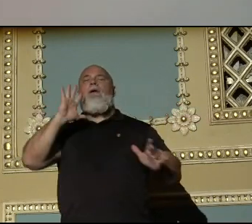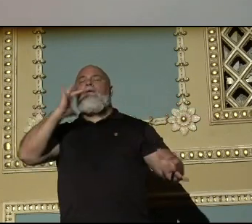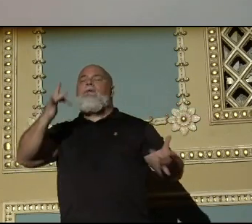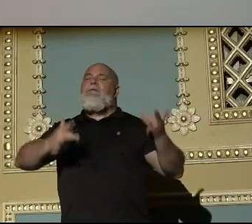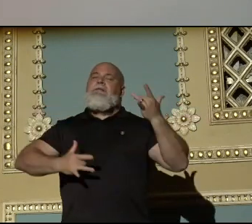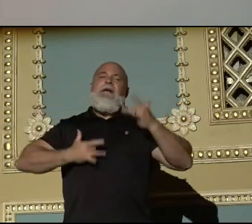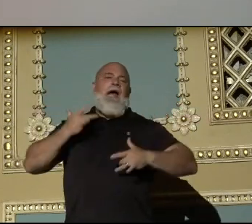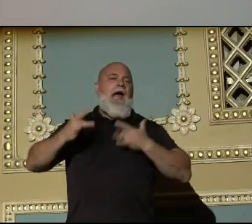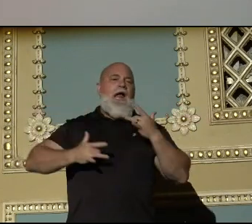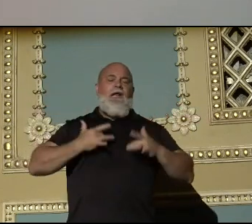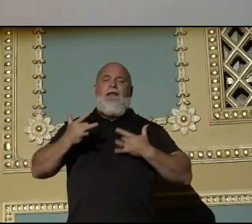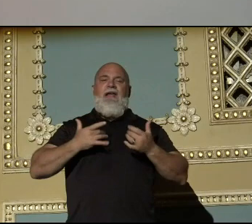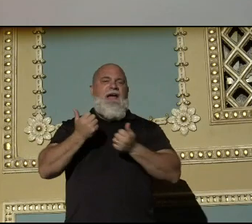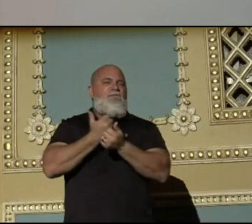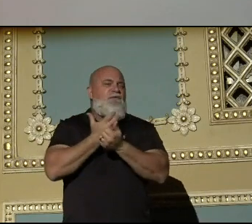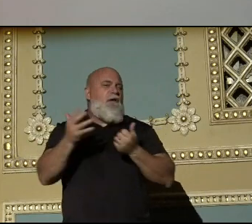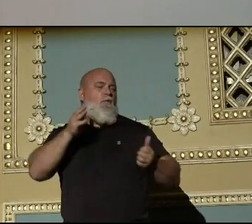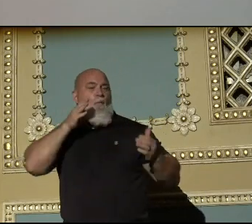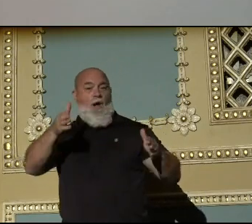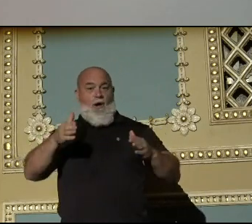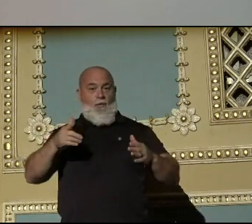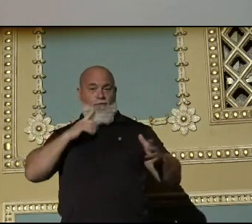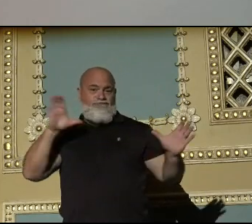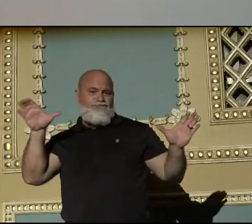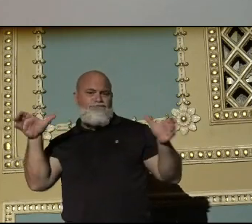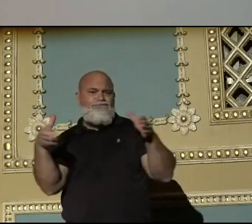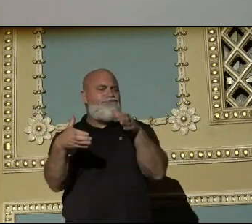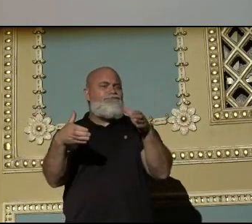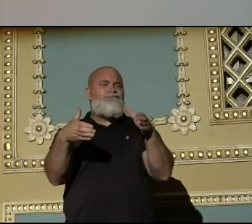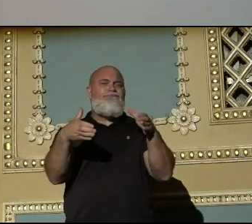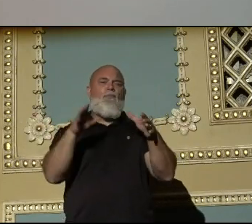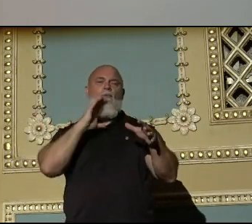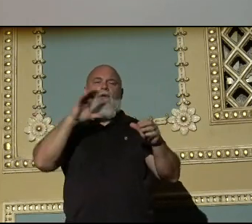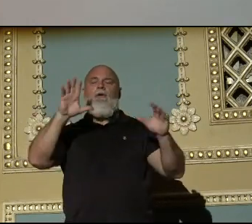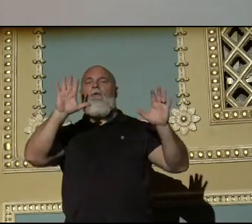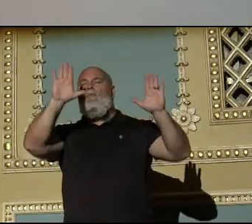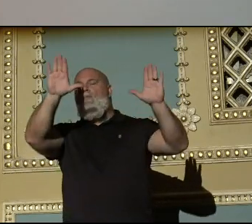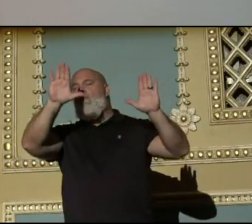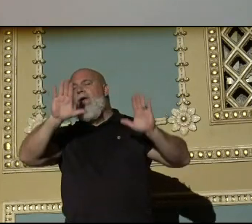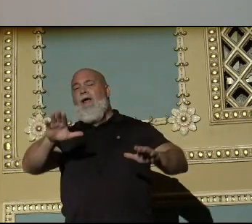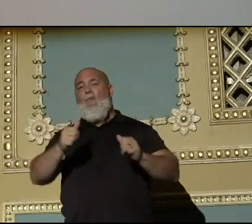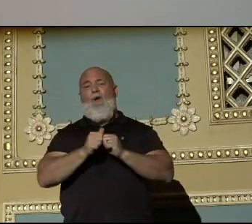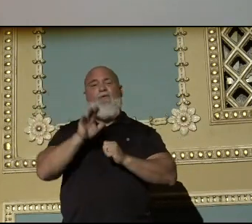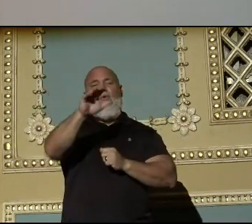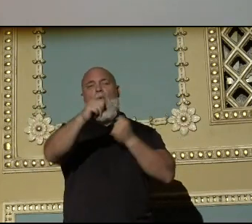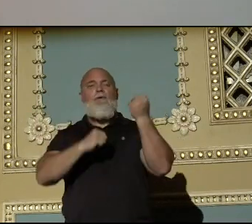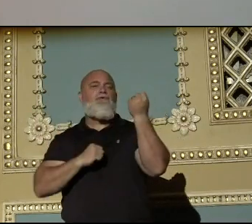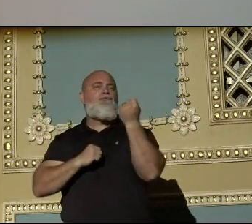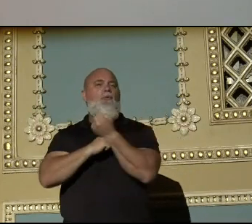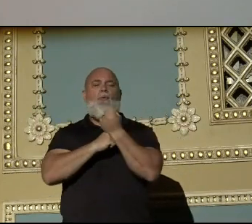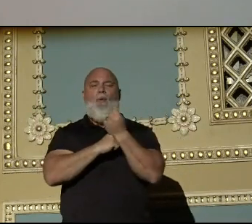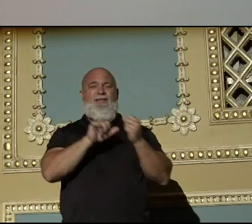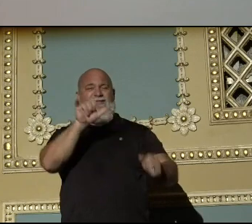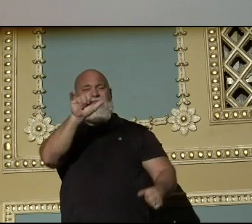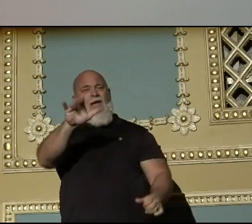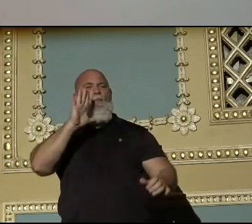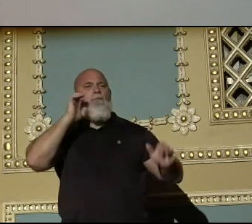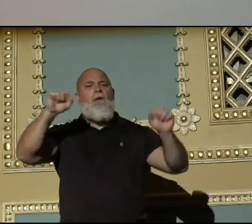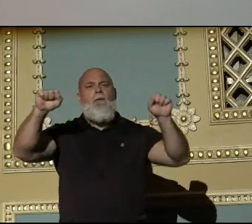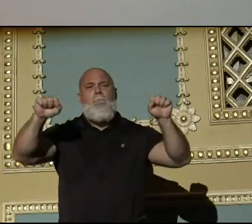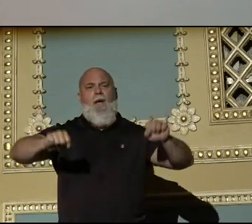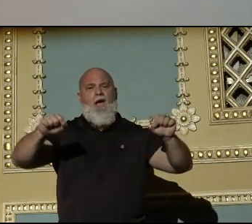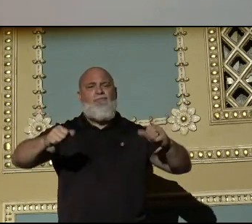programming ever. And when we can gather, it will be so amazing. With your support, that will be possible here at the